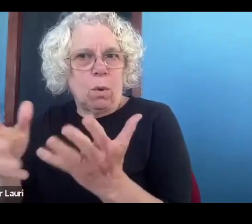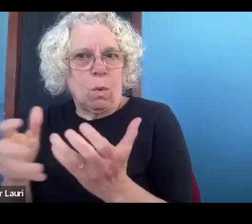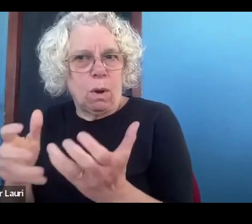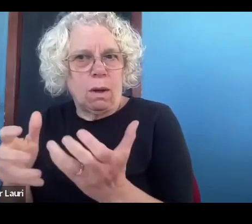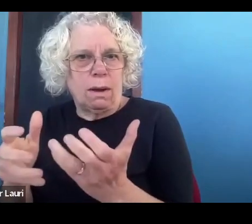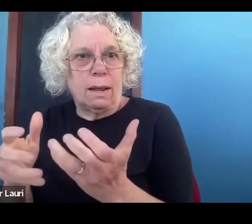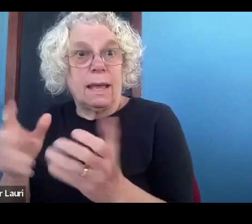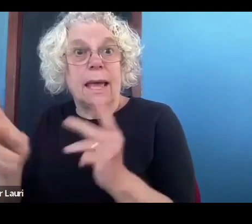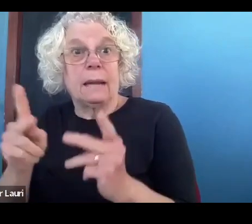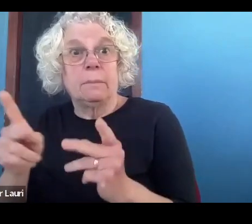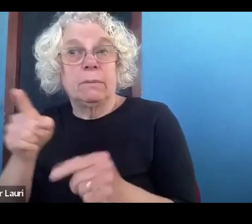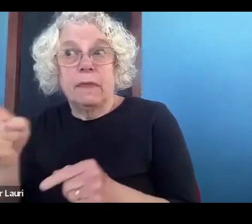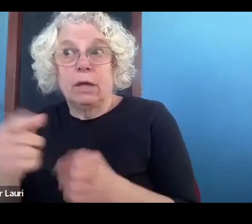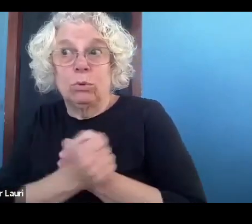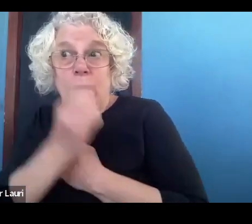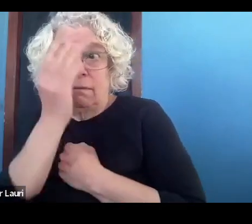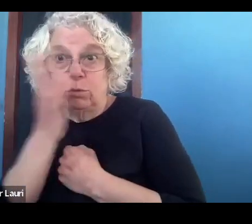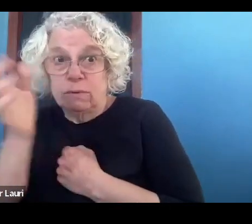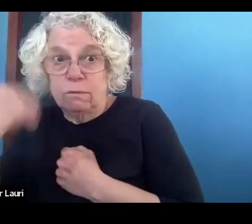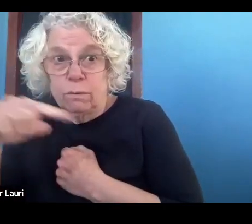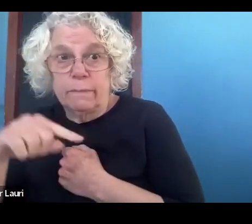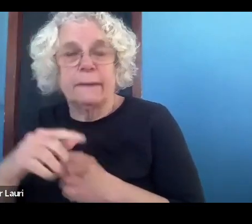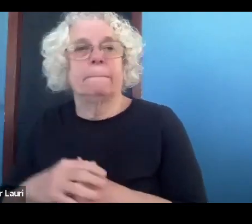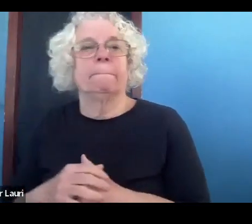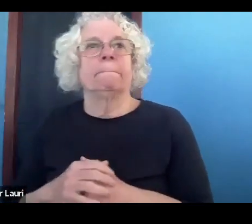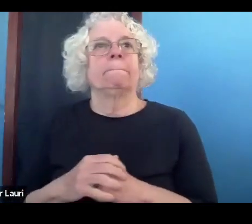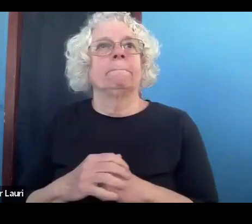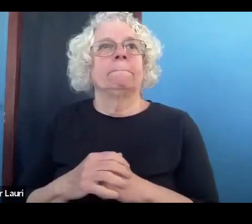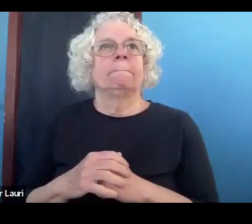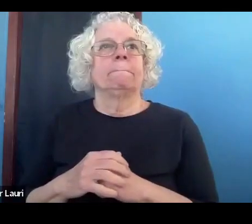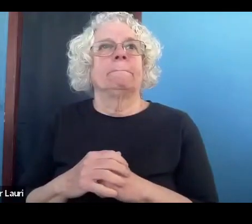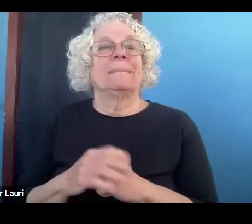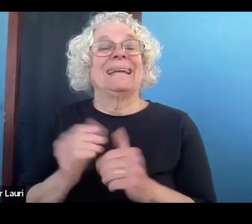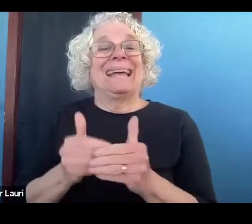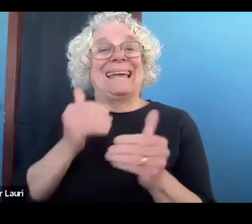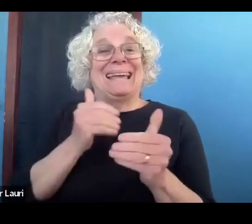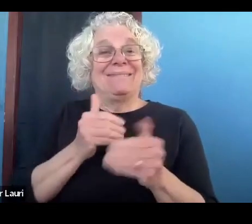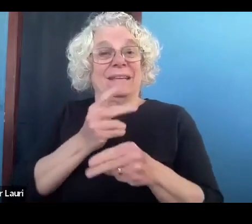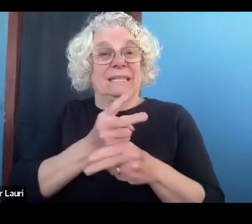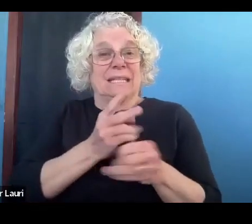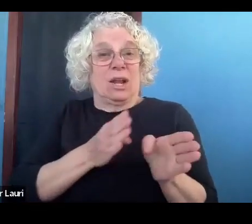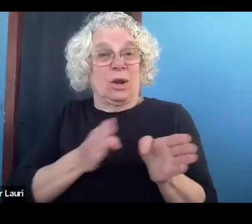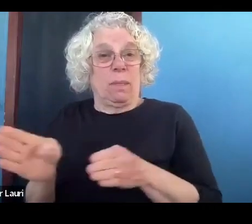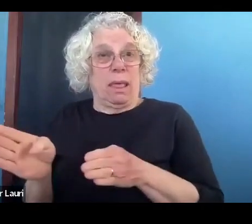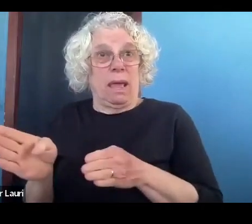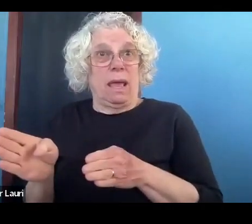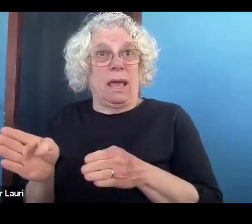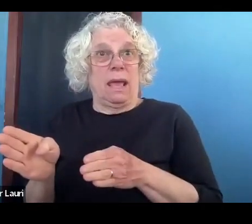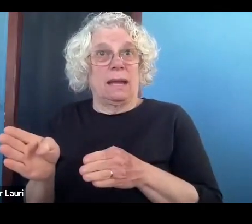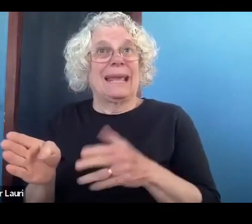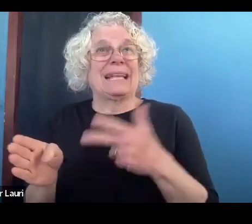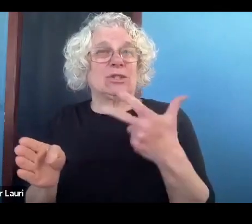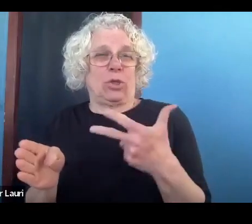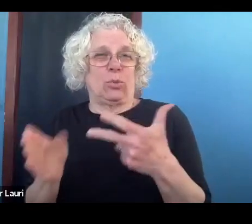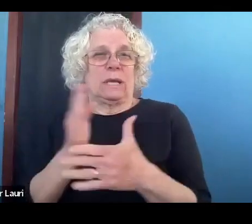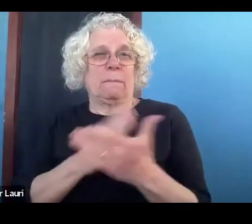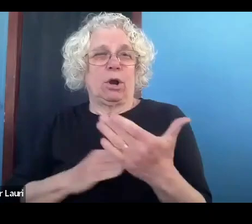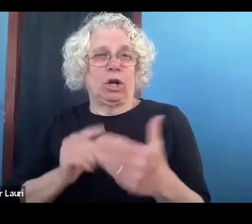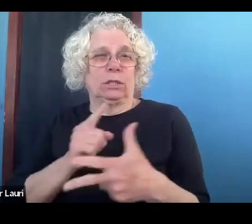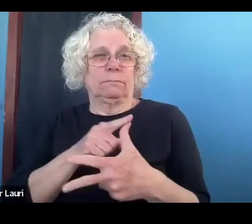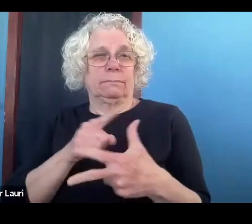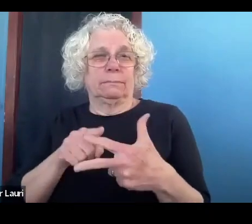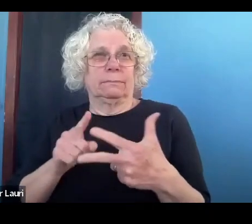loved ones know their wishes. Advanced care planning includes three main